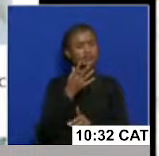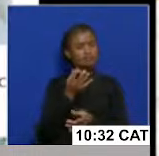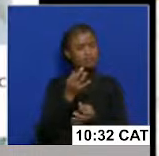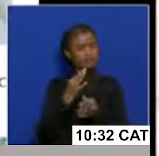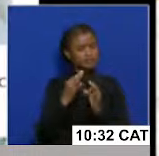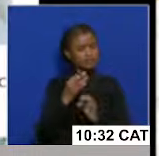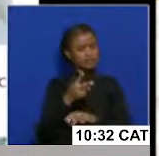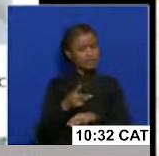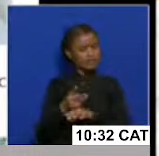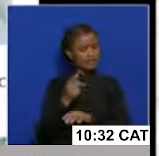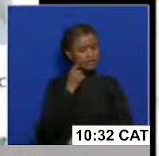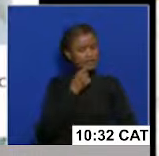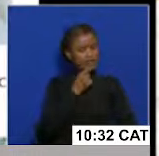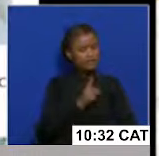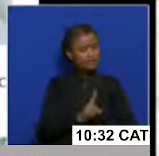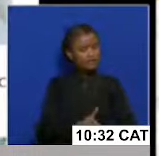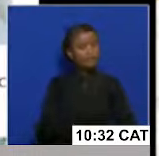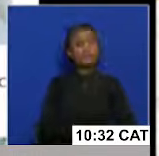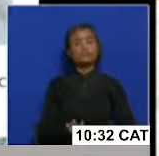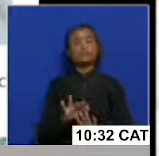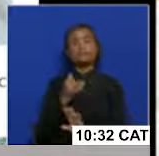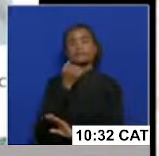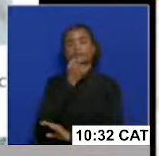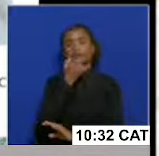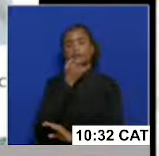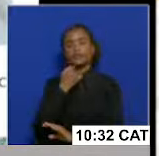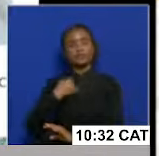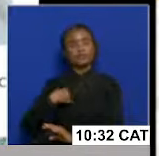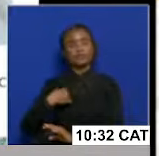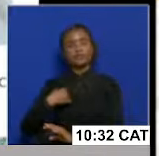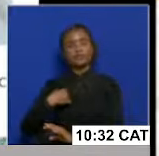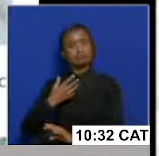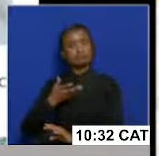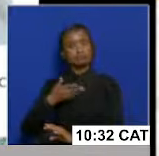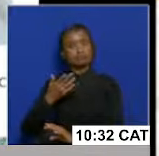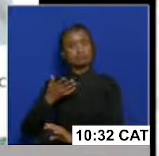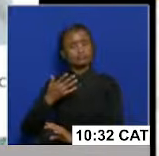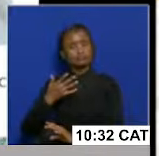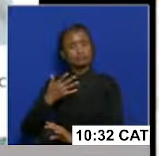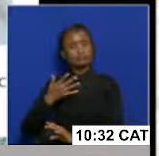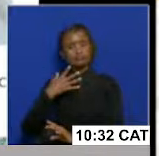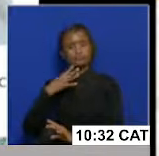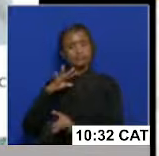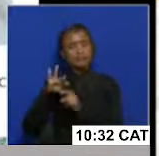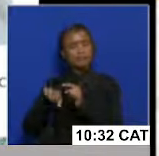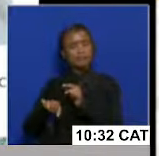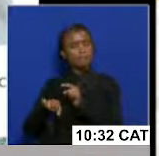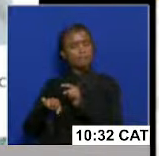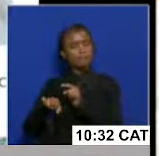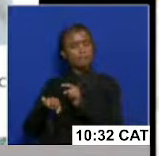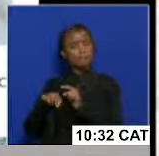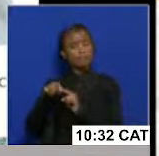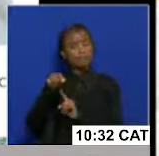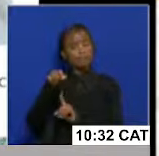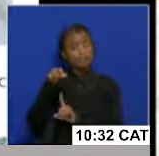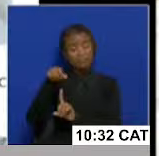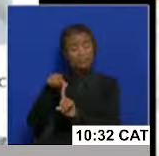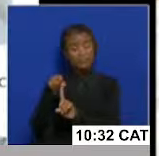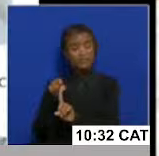I was saying, I'm sorry, I didn't notice there was a person just next to the car.